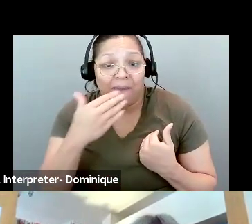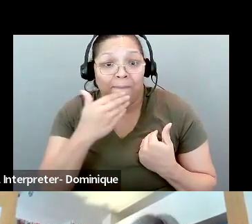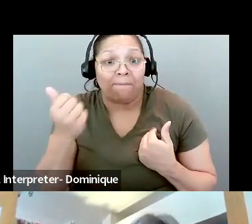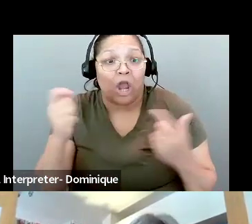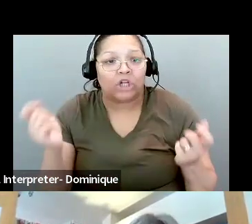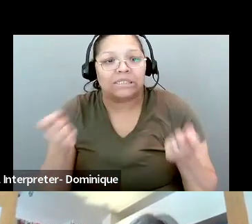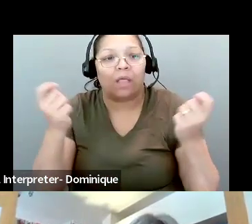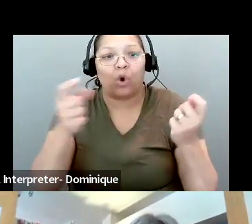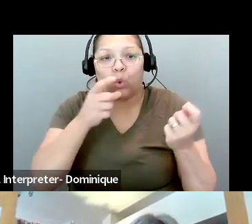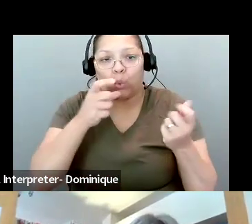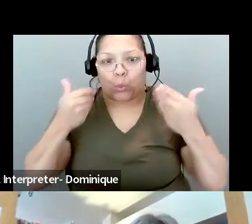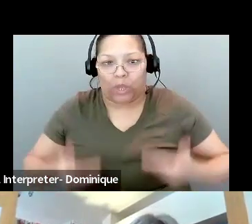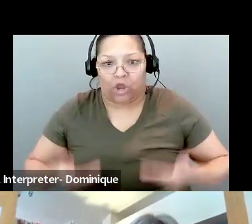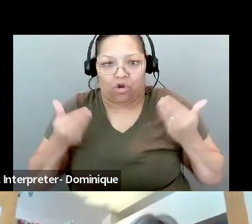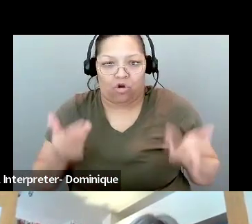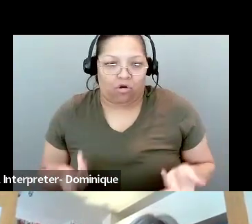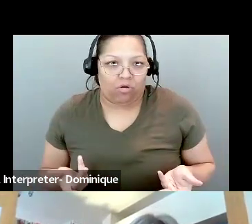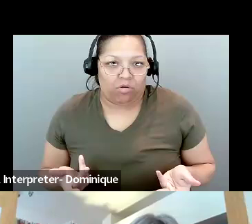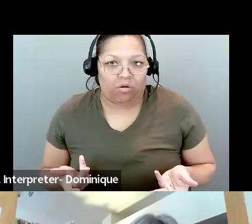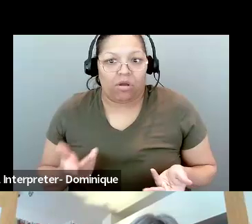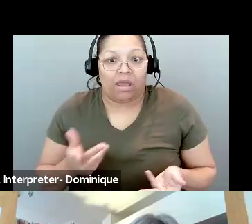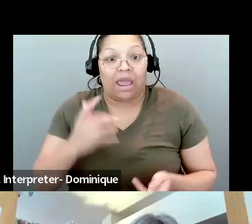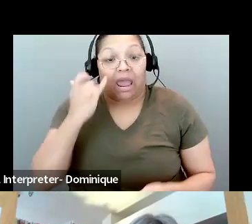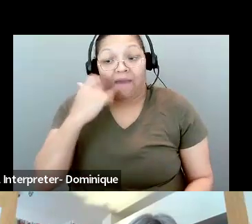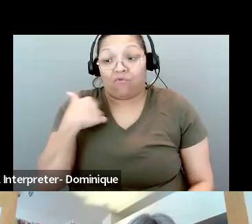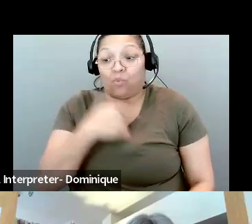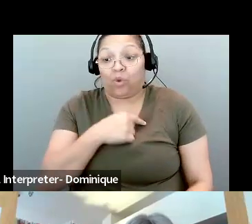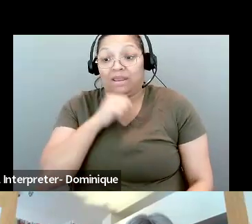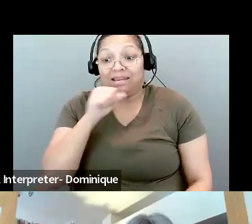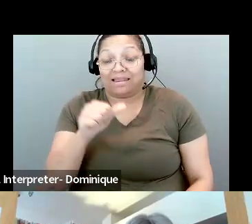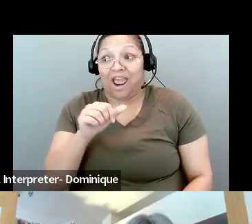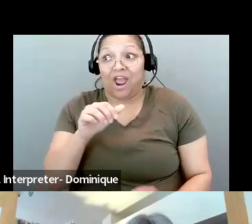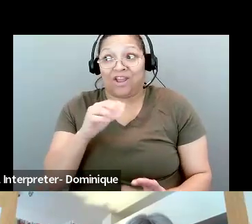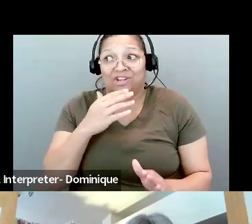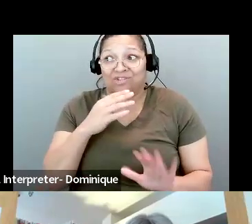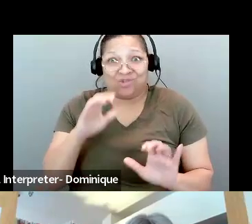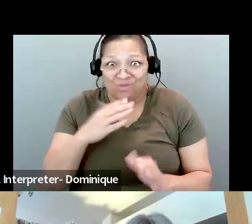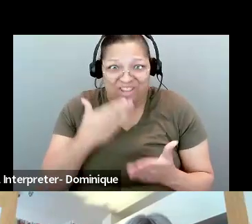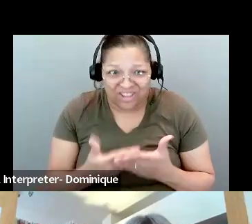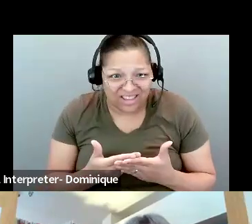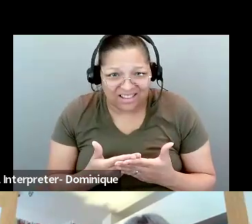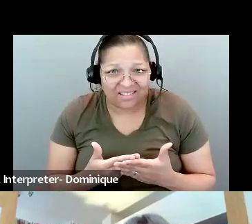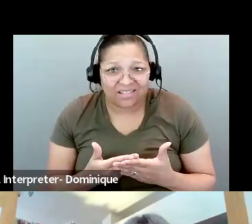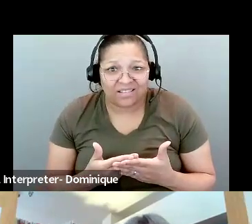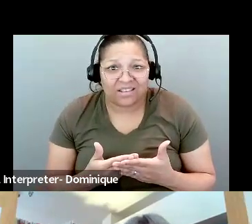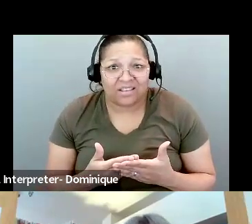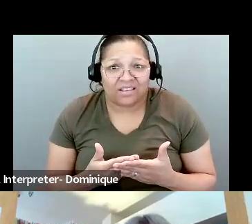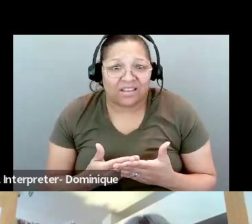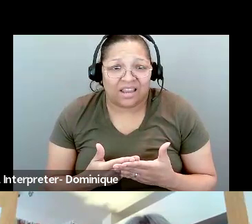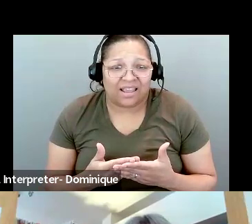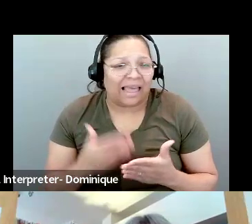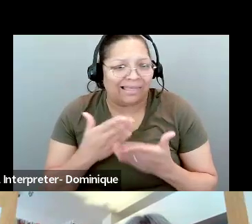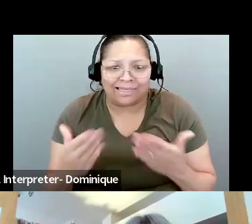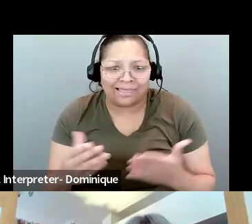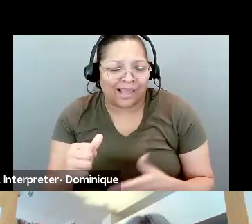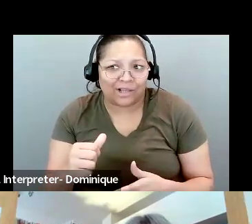celebration of who we are, because if we were not doing good jobs, um, things would